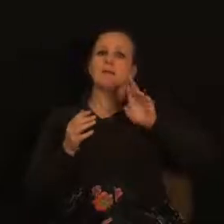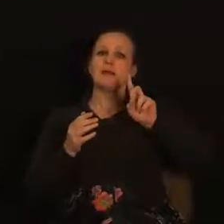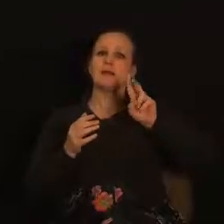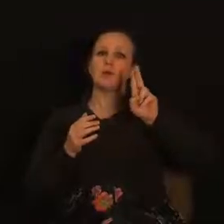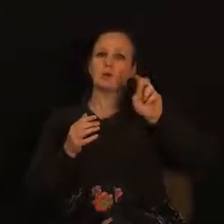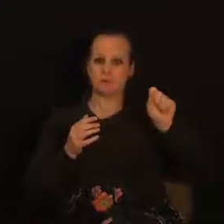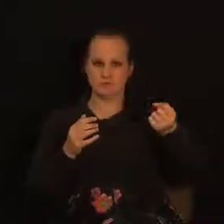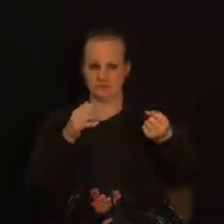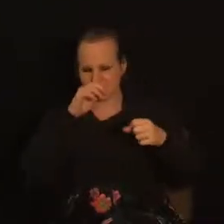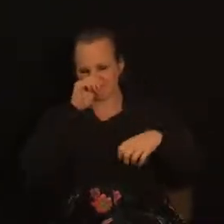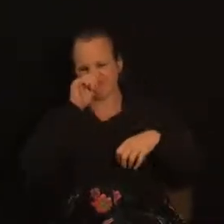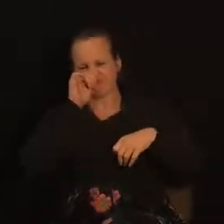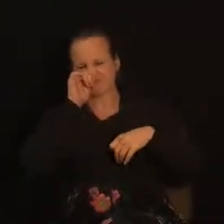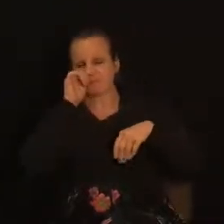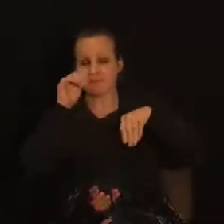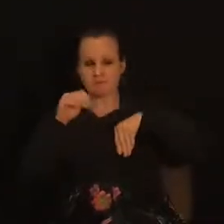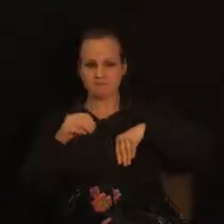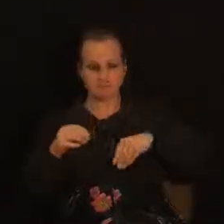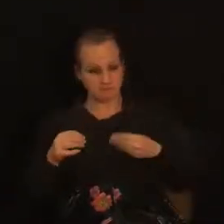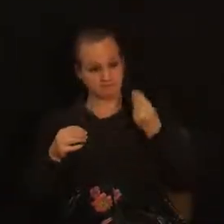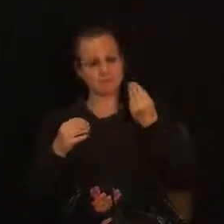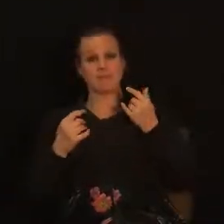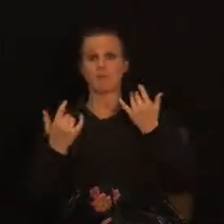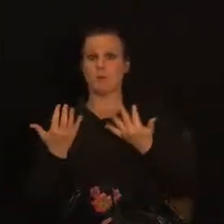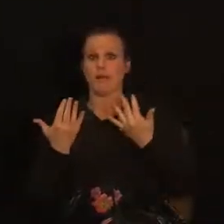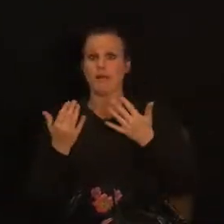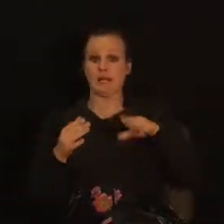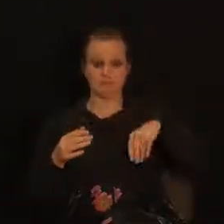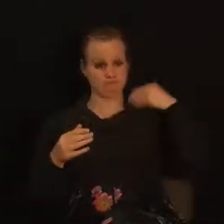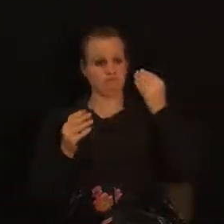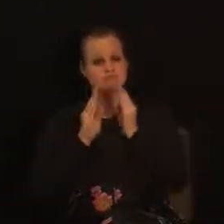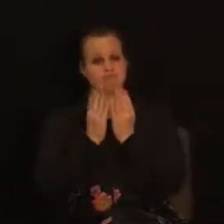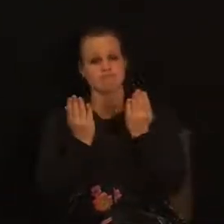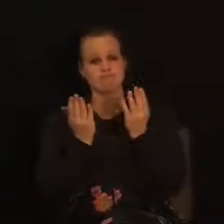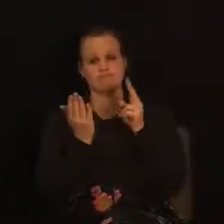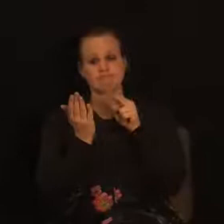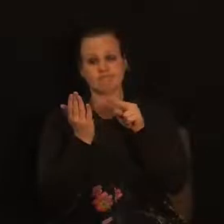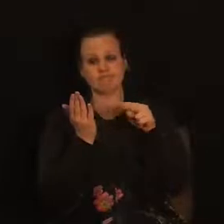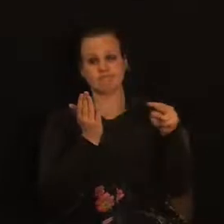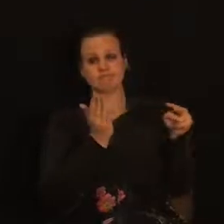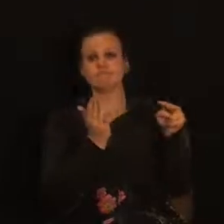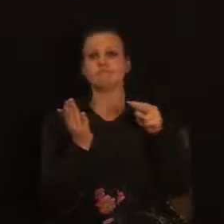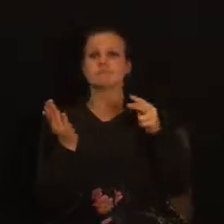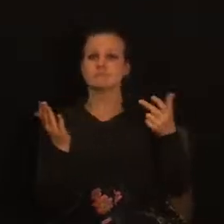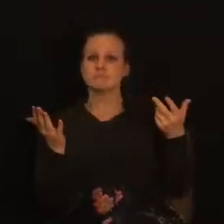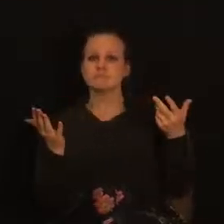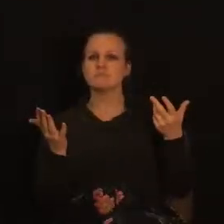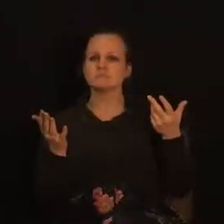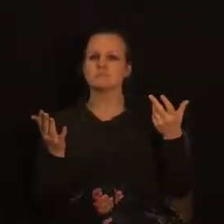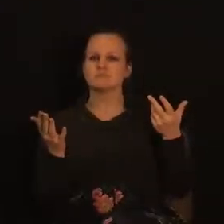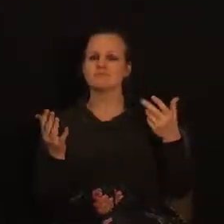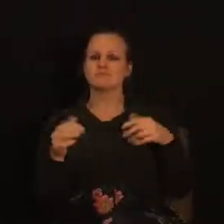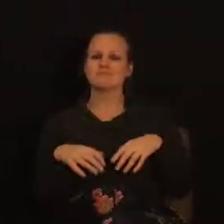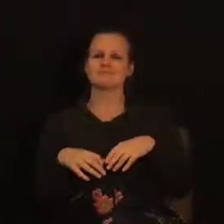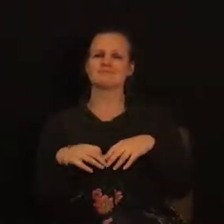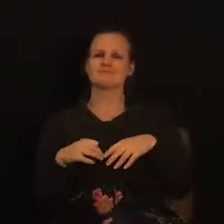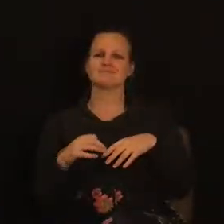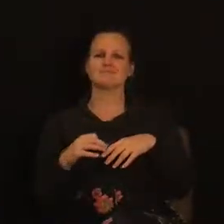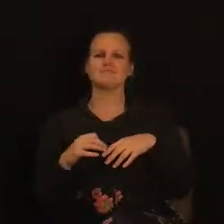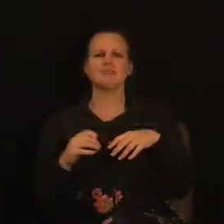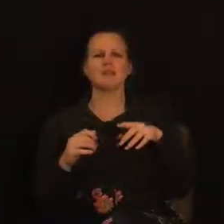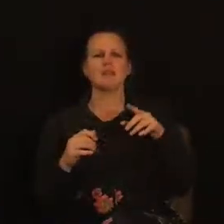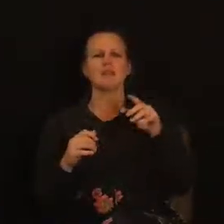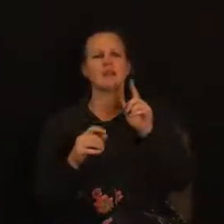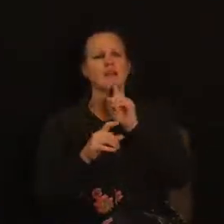him. And whenever he'd be waiting, he would just pull his Bible out and read it. Well, here we are. Actually, we were in